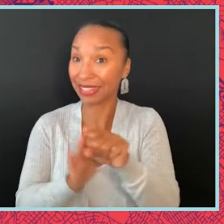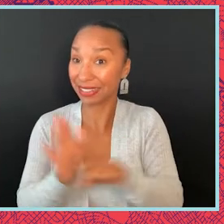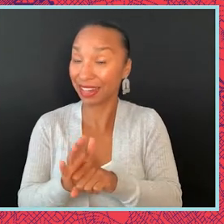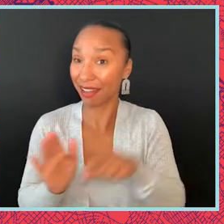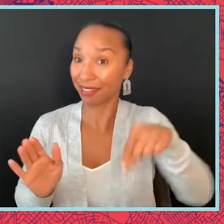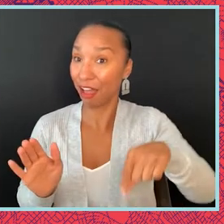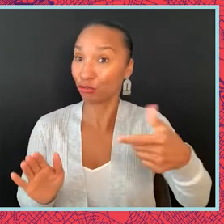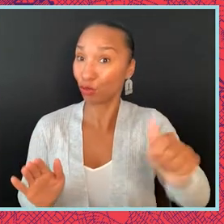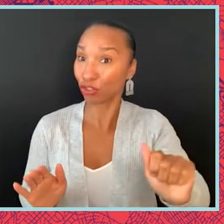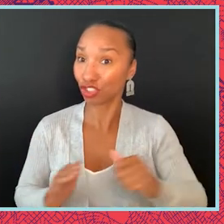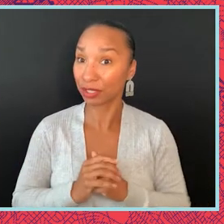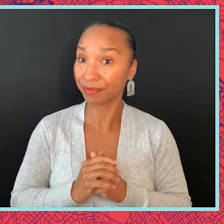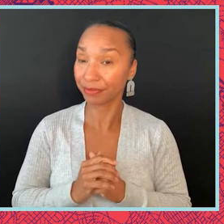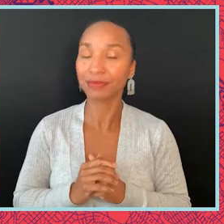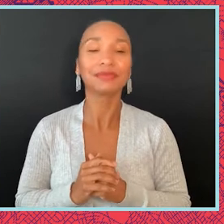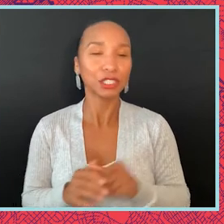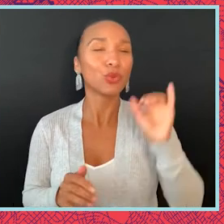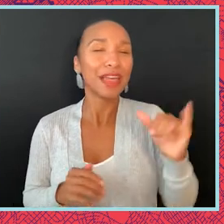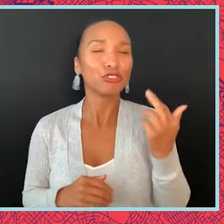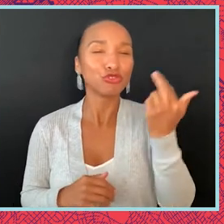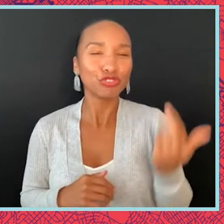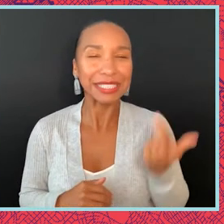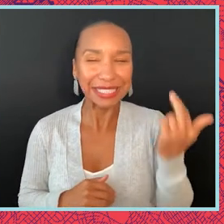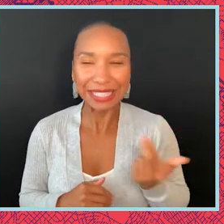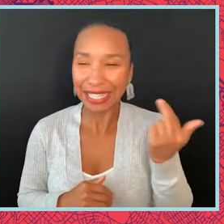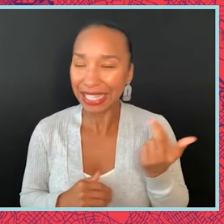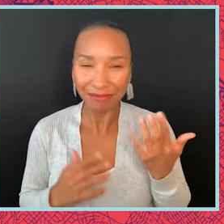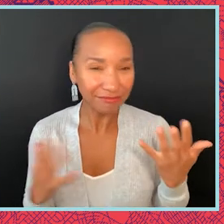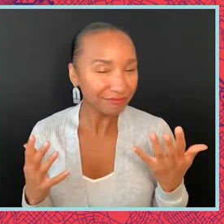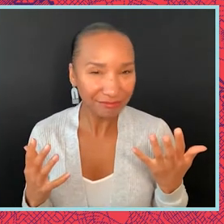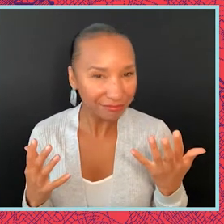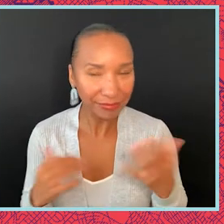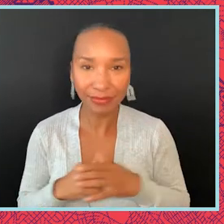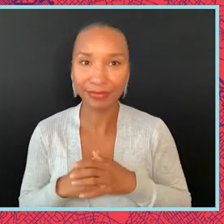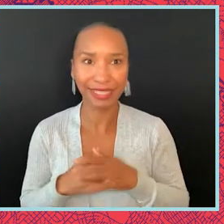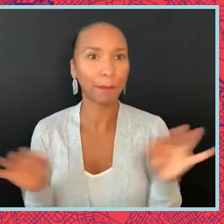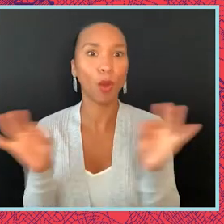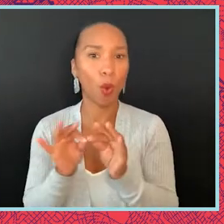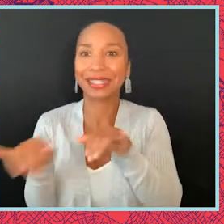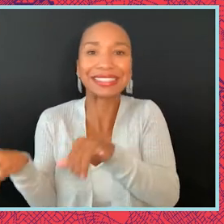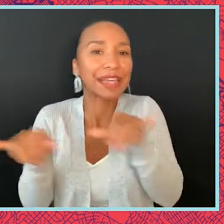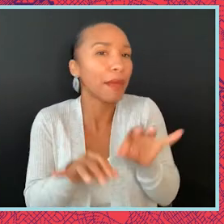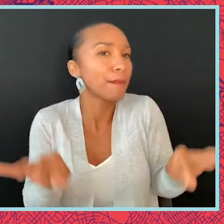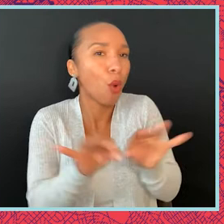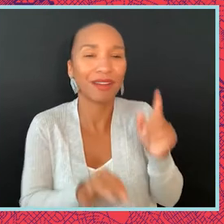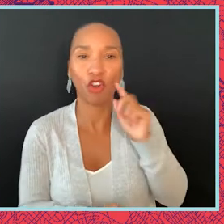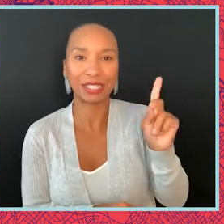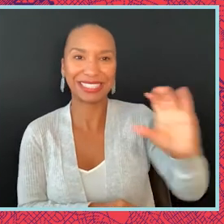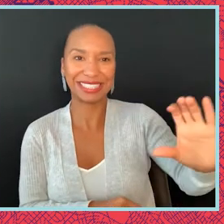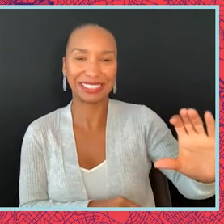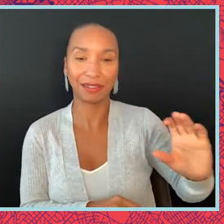Georgia. And so, you know, that's why, you know, the vote, and so the same would be true, you know, for DC, is that